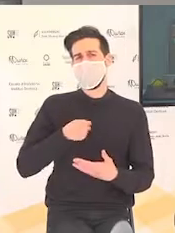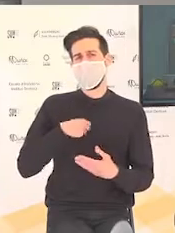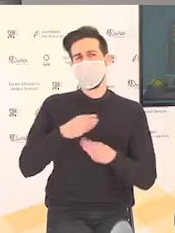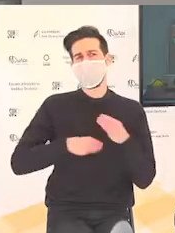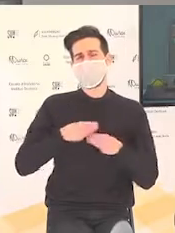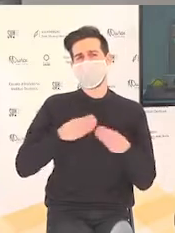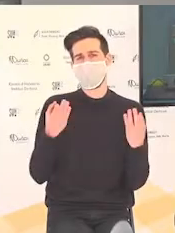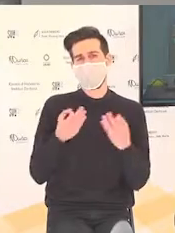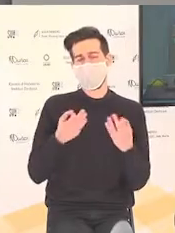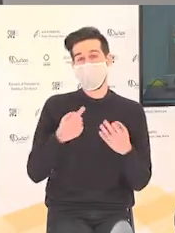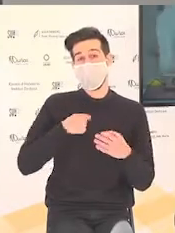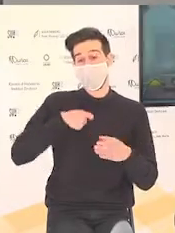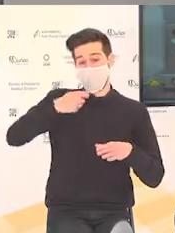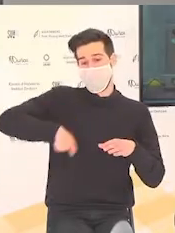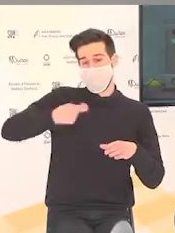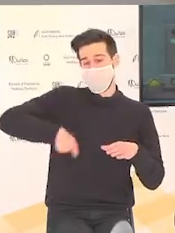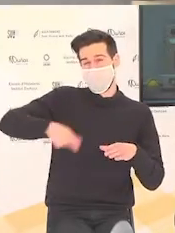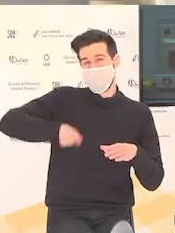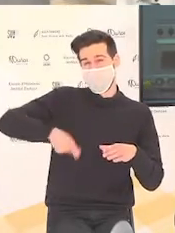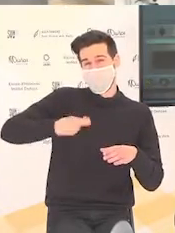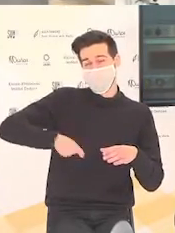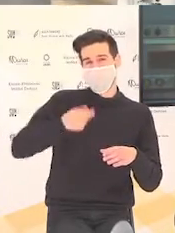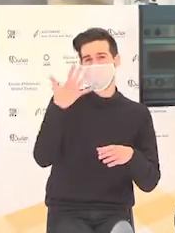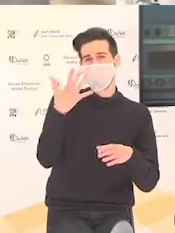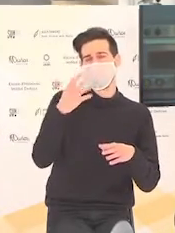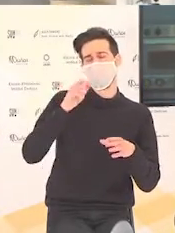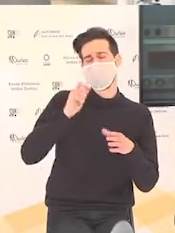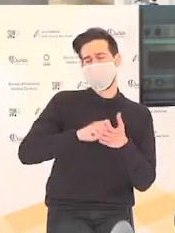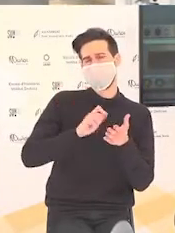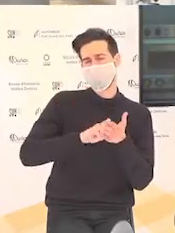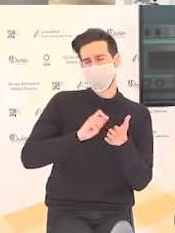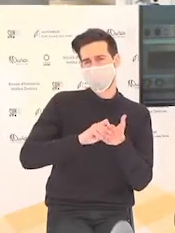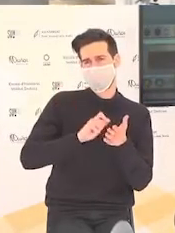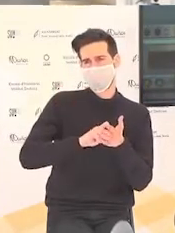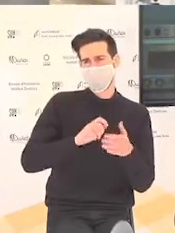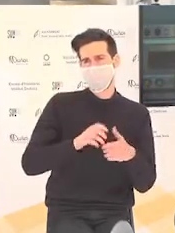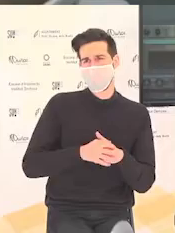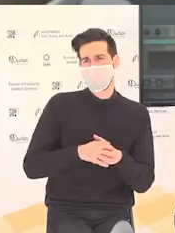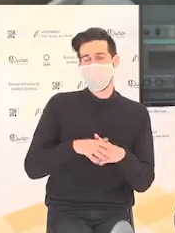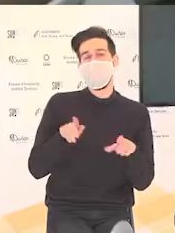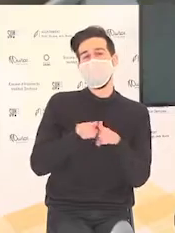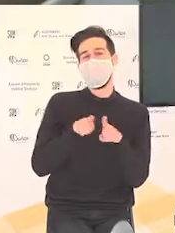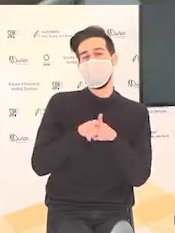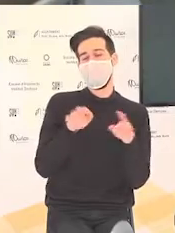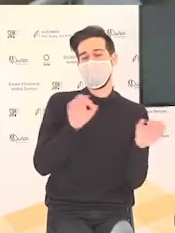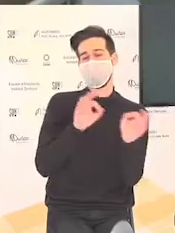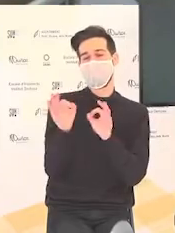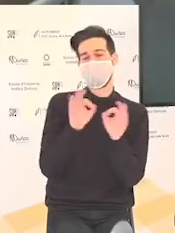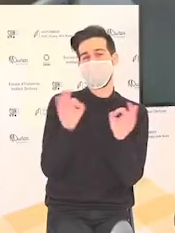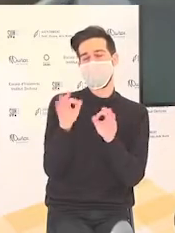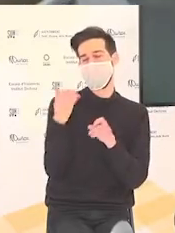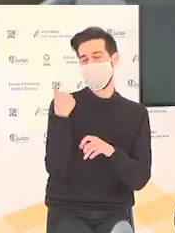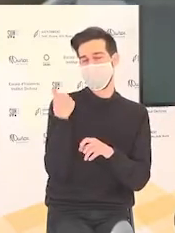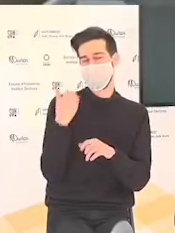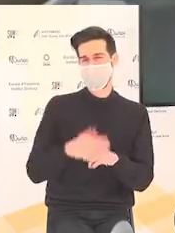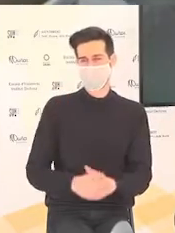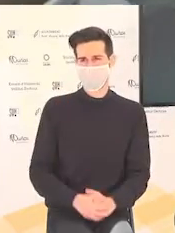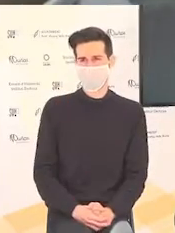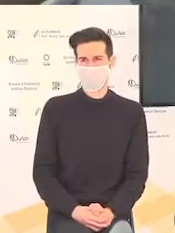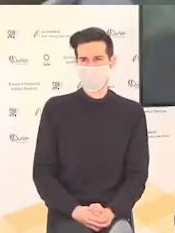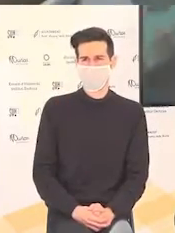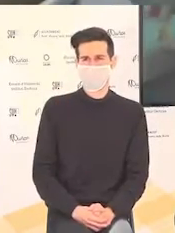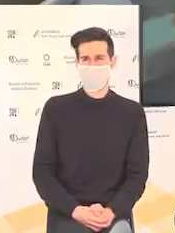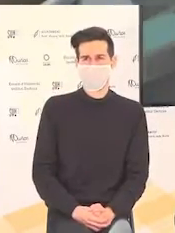que lo voy a batir durante 5 minutos con lo que preparé ayer. What you will notice is